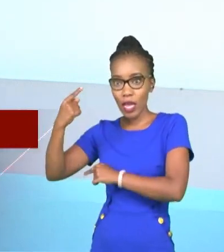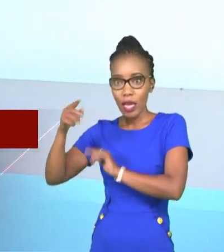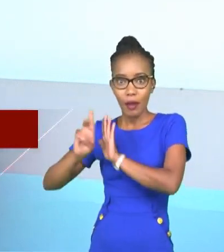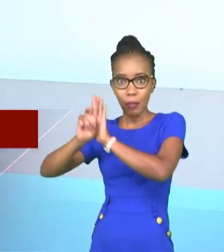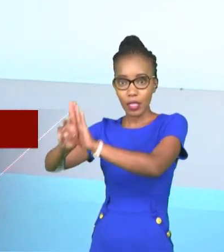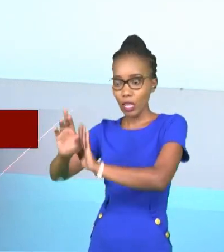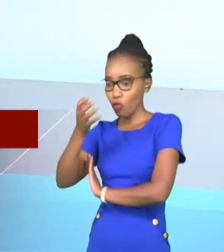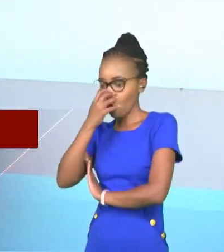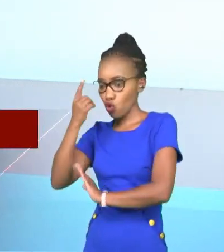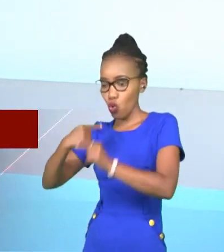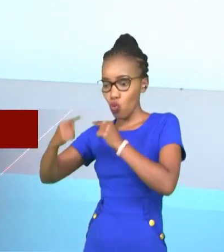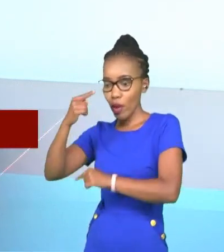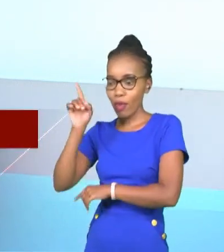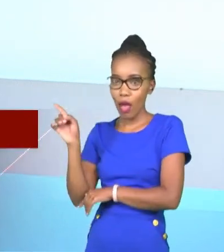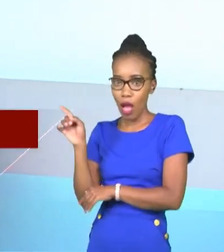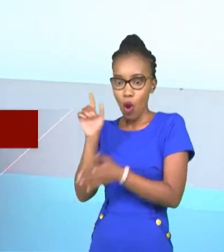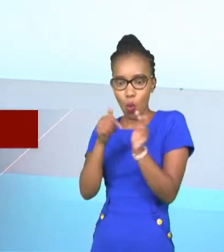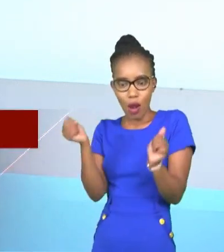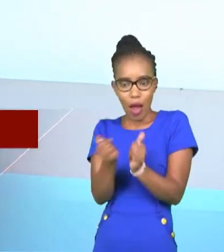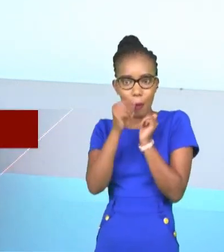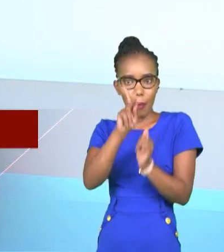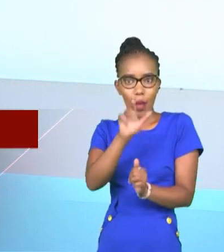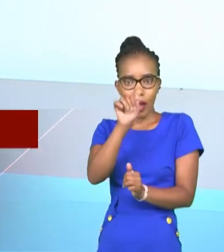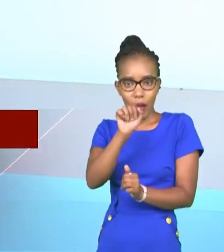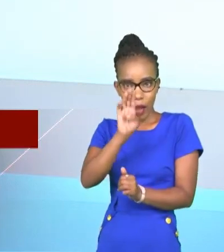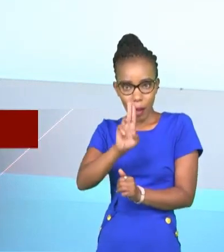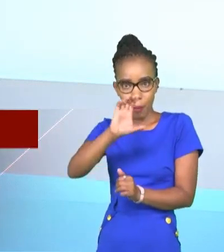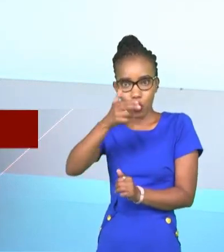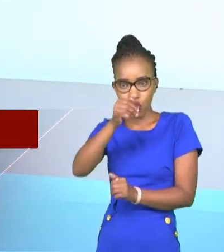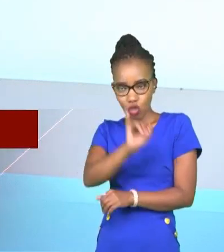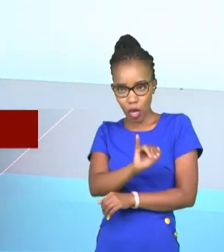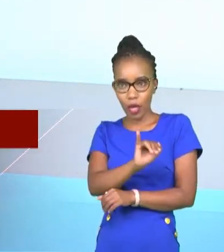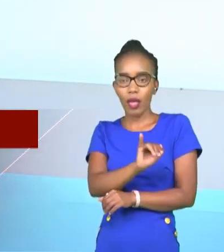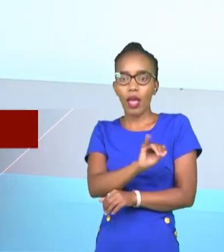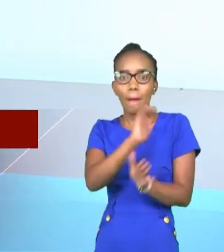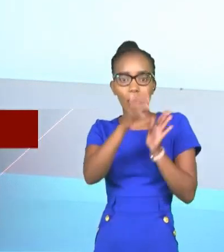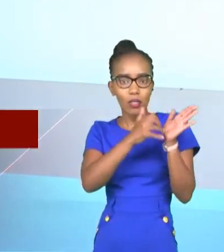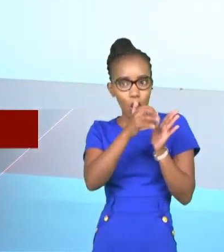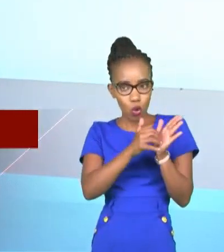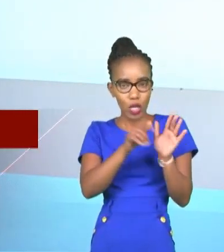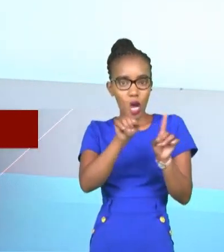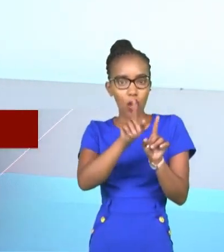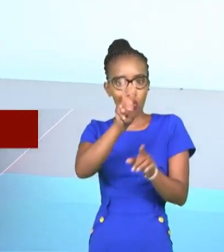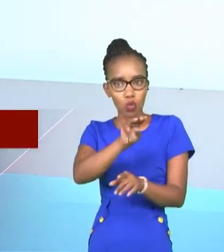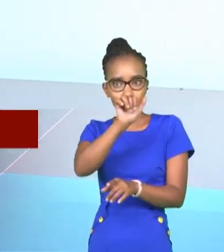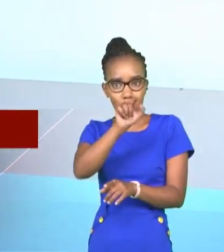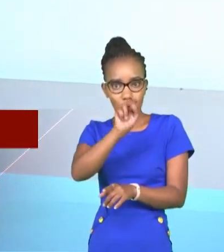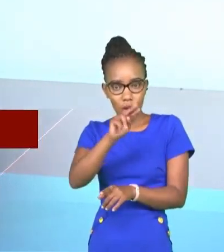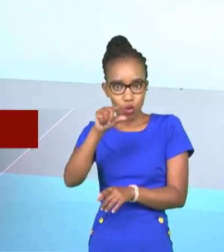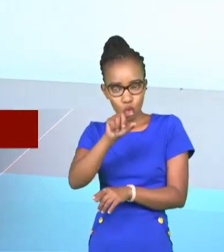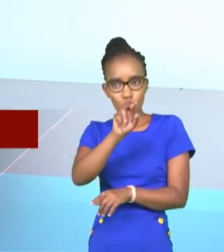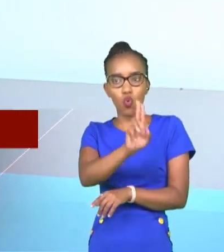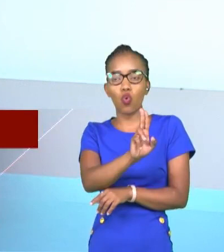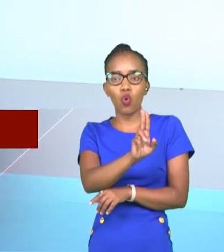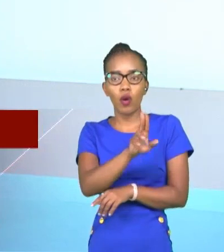you know, looking at what happened in Kabuchai, in Matungu, and of course in Machakos the other day when Agnes Kavindu clinched the seat,